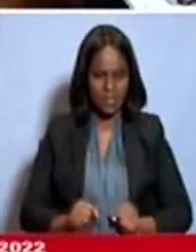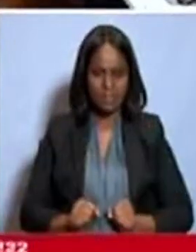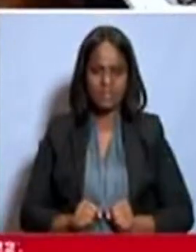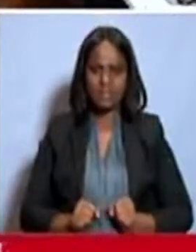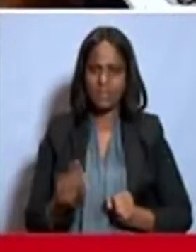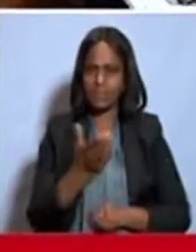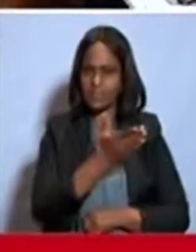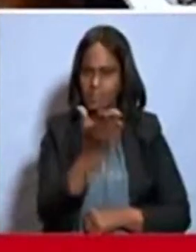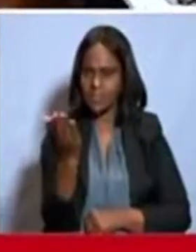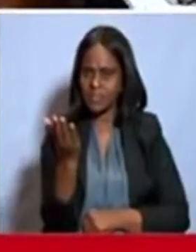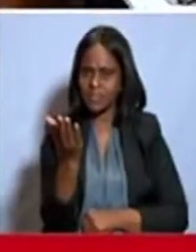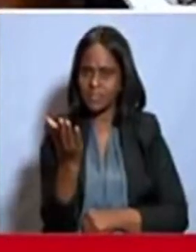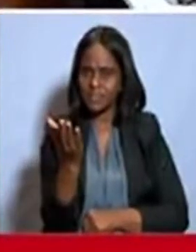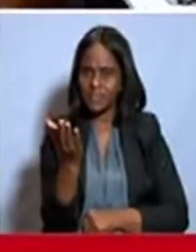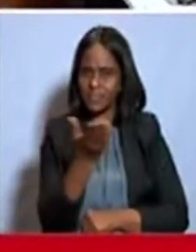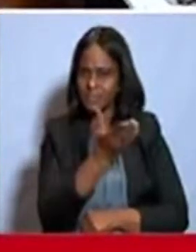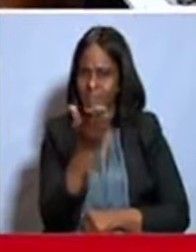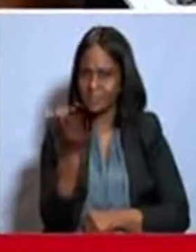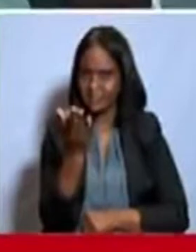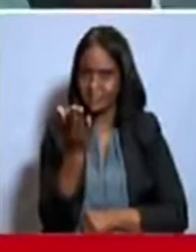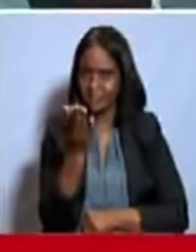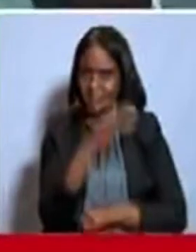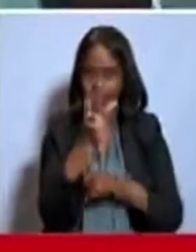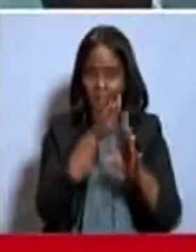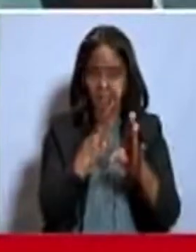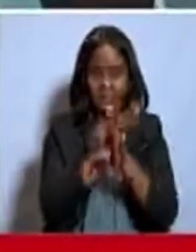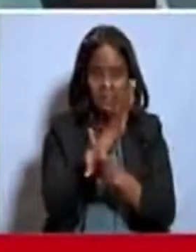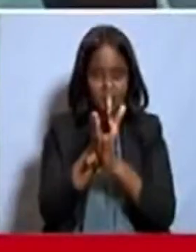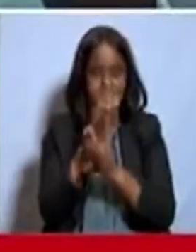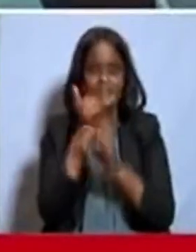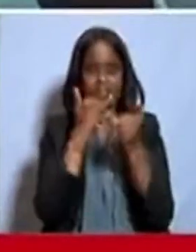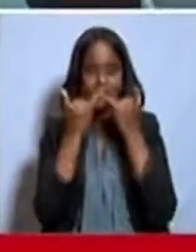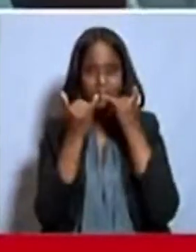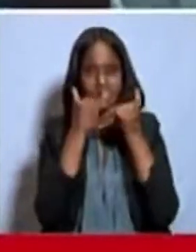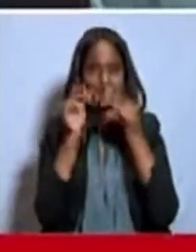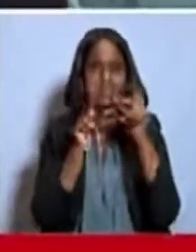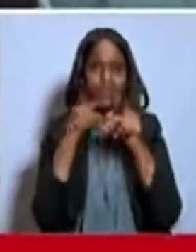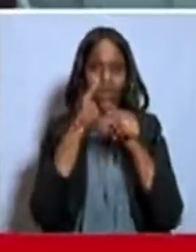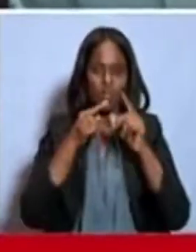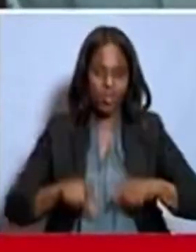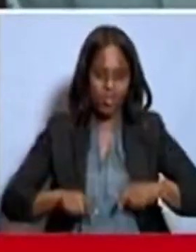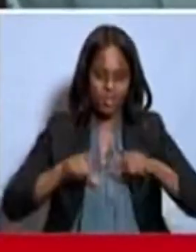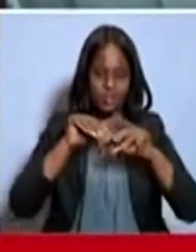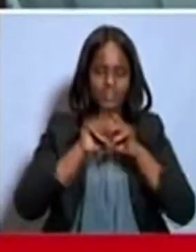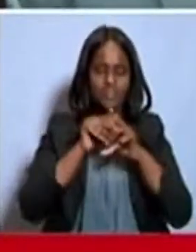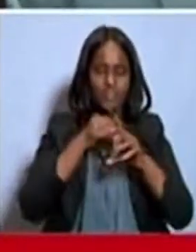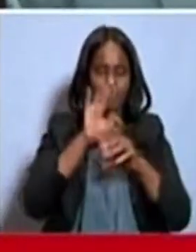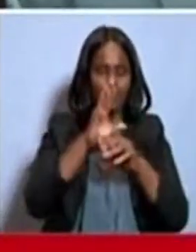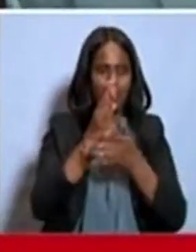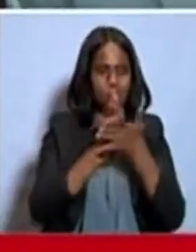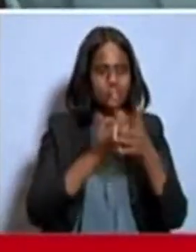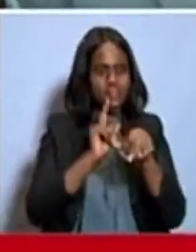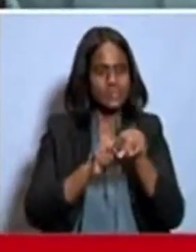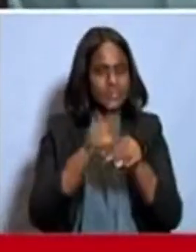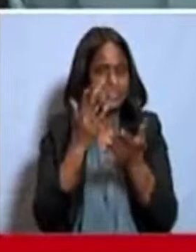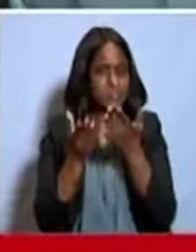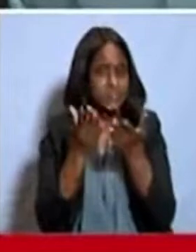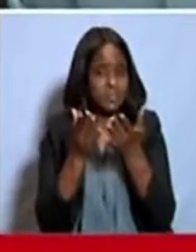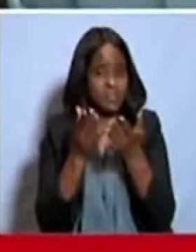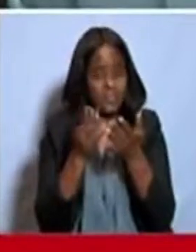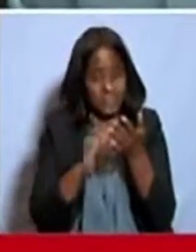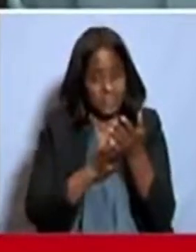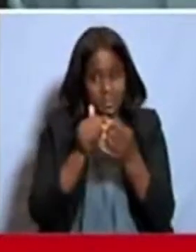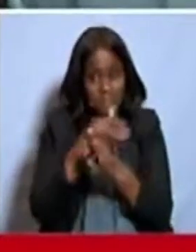they, that we refer to be illegal settlers, do they have, sometimes we may